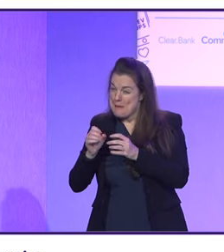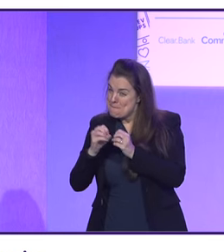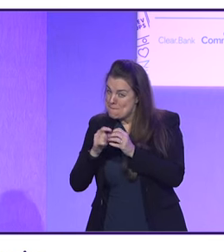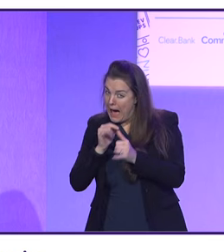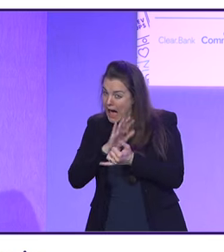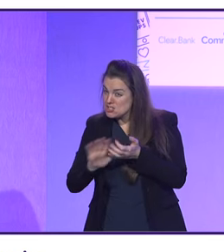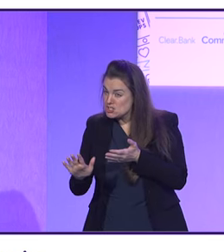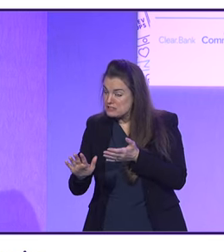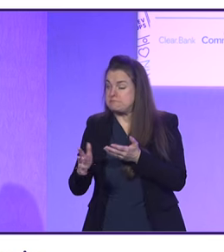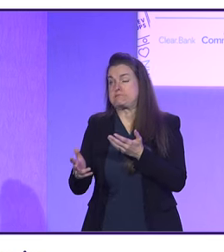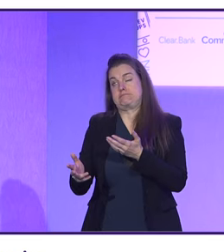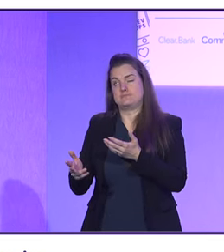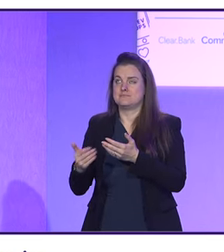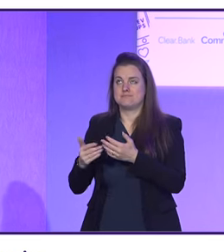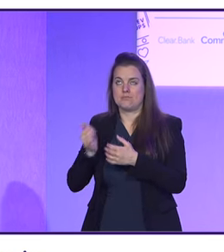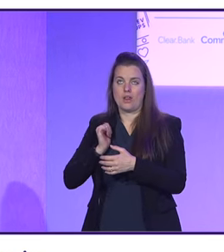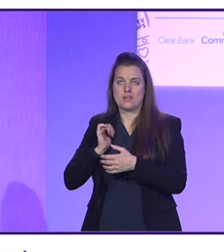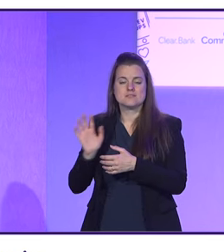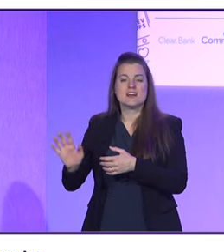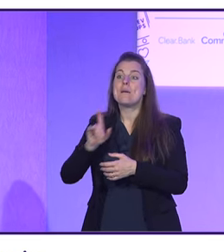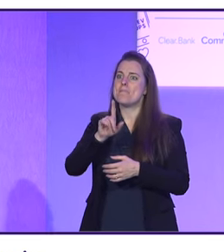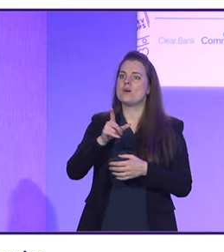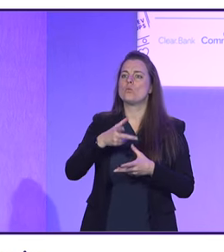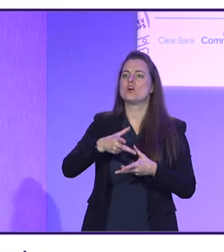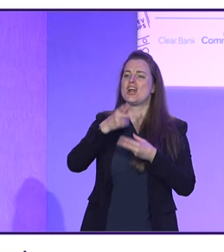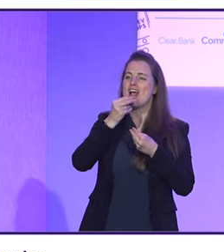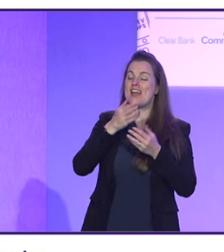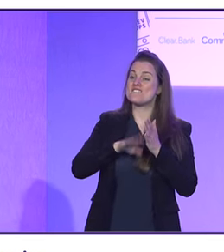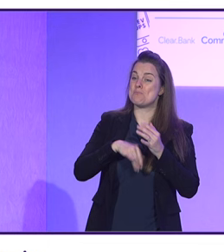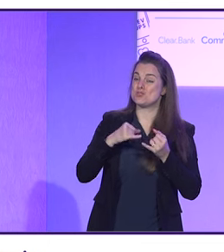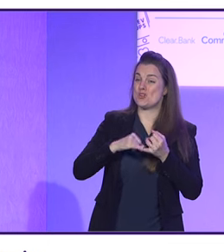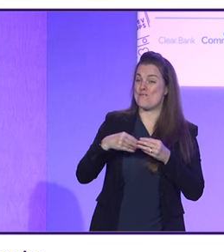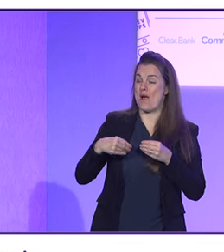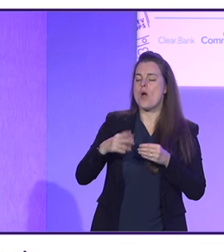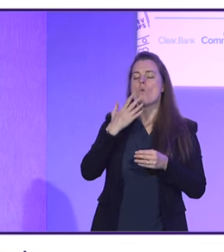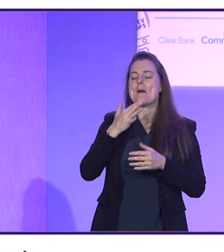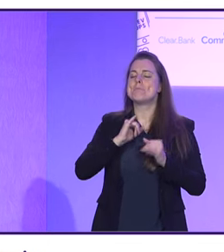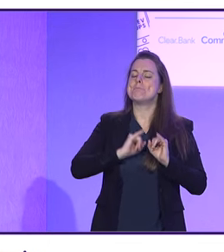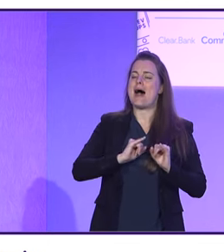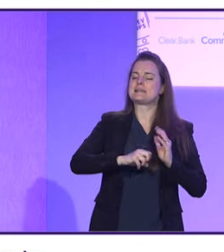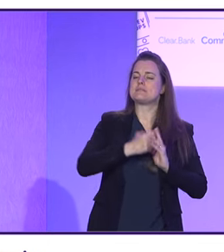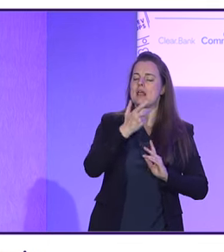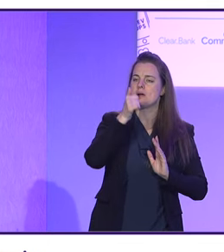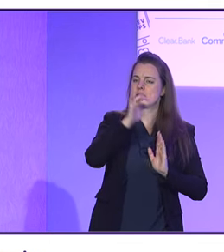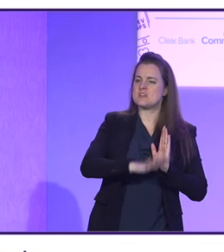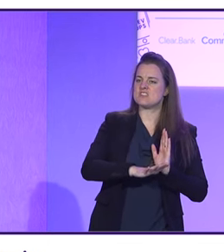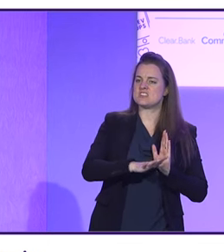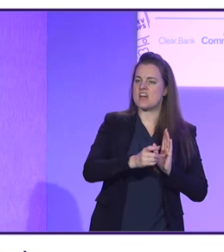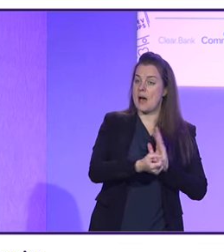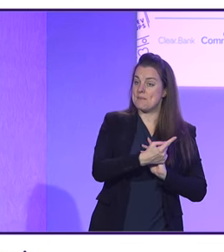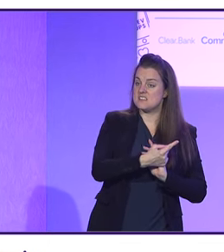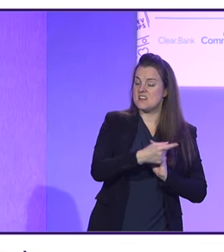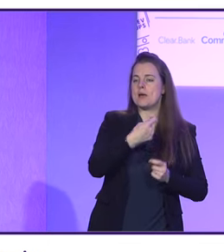likely. And what we've learned from writing software is that when bad developer experience exists, it leaks into bad